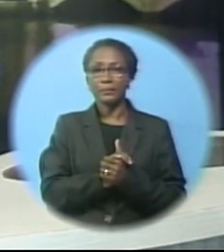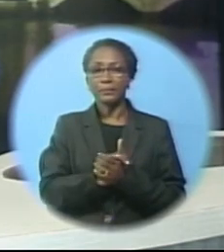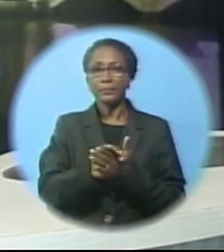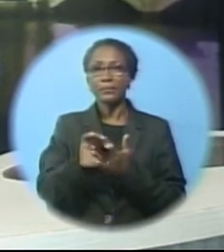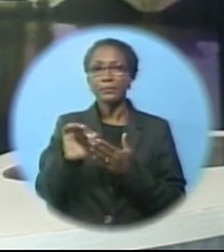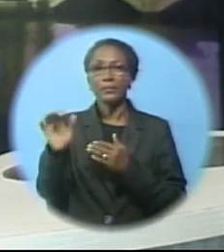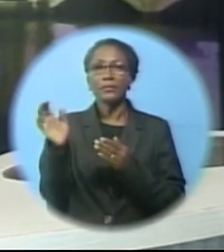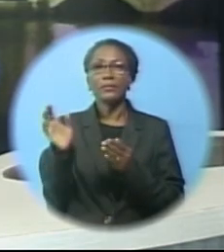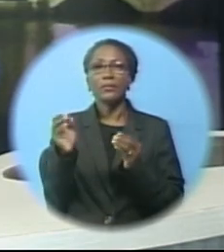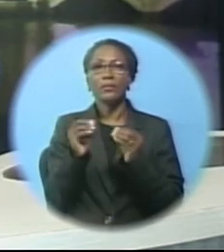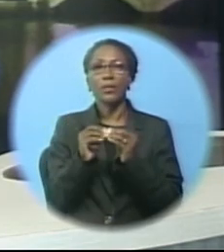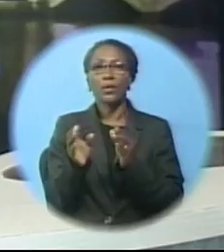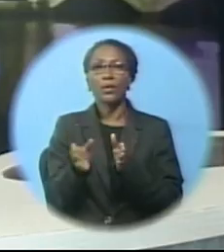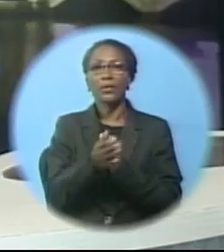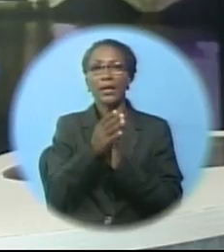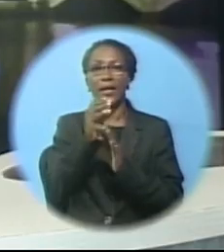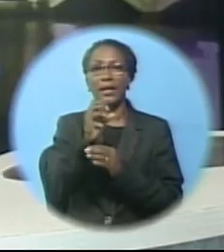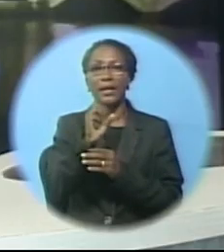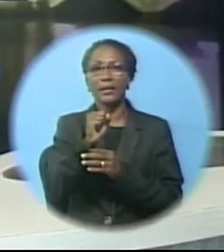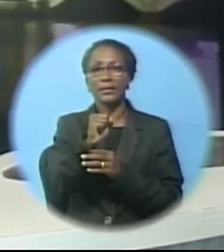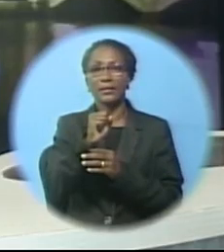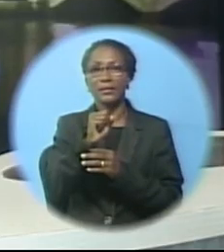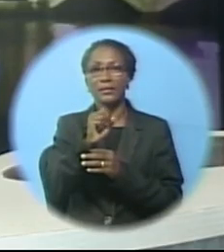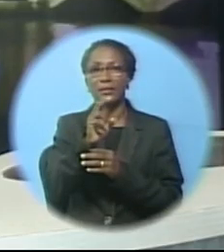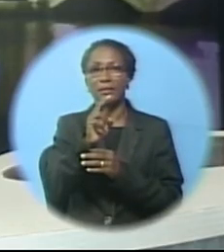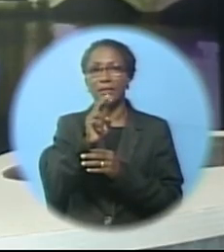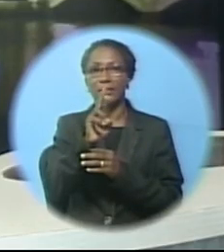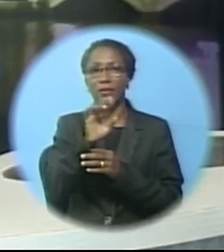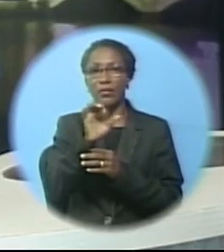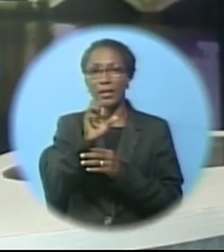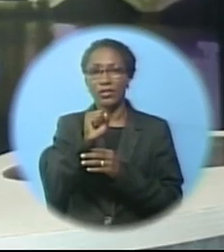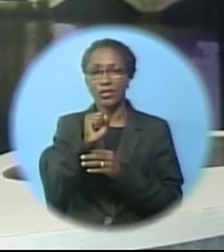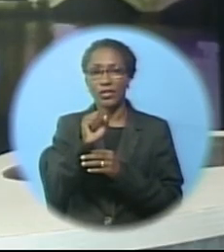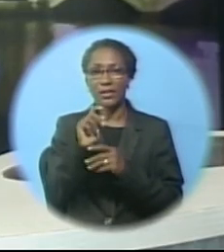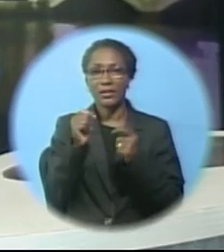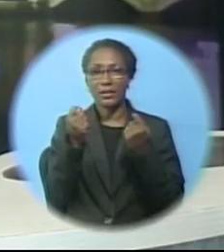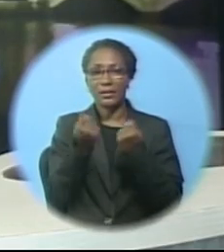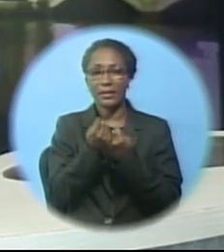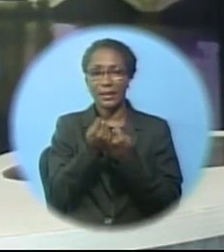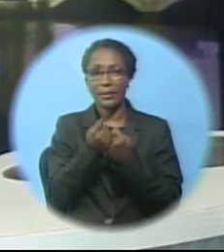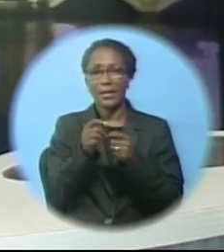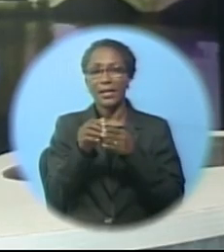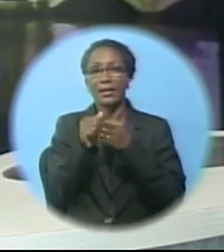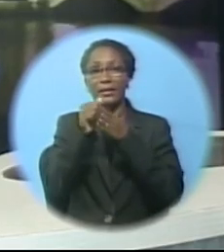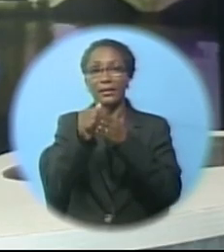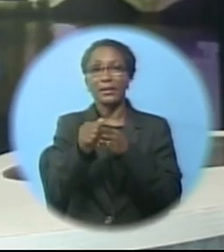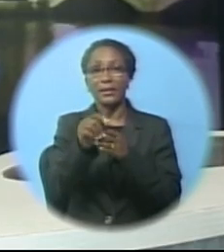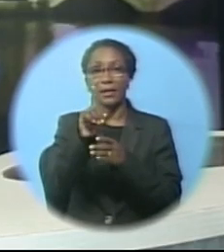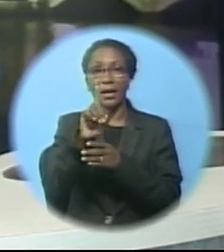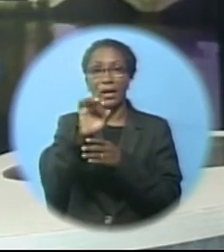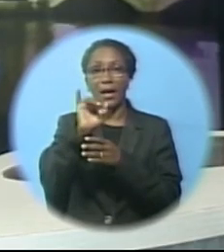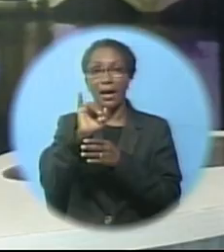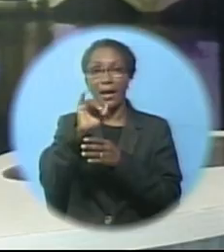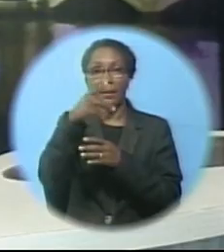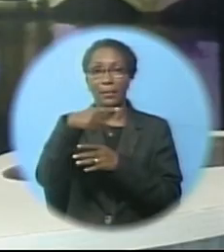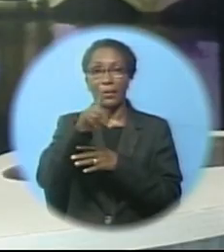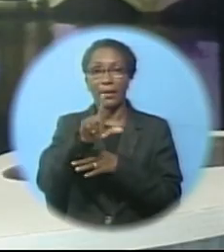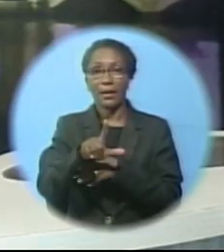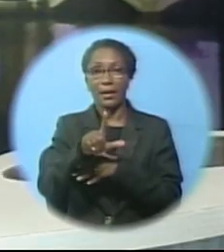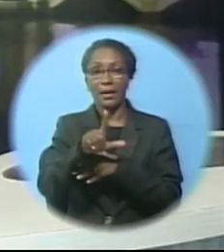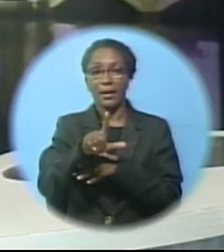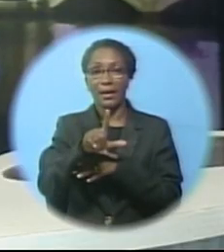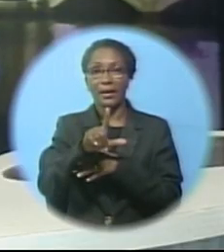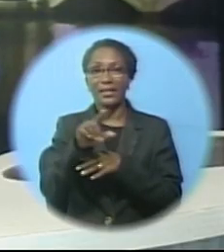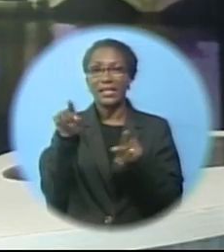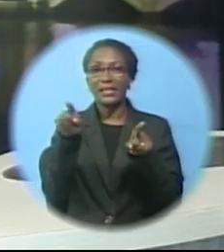Sunrisers Hyderabad are the new leaders of the IPL. After today's fixture, they're on the same points as Dwayne Smith's Gujarat Lions, but